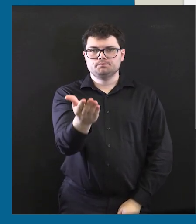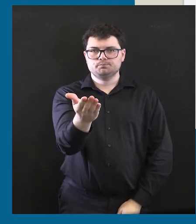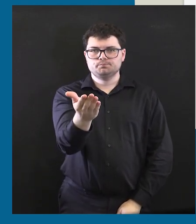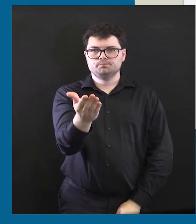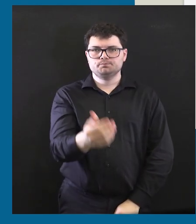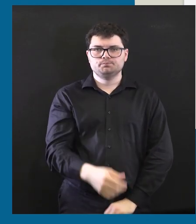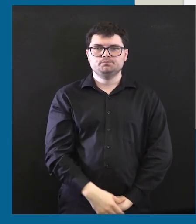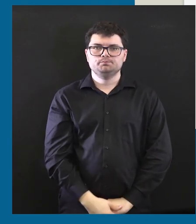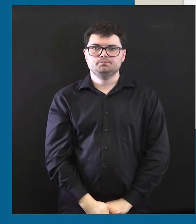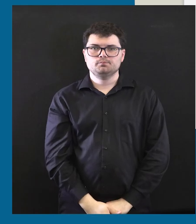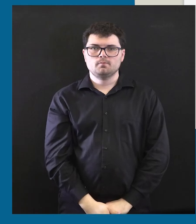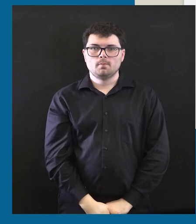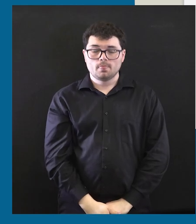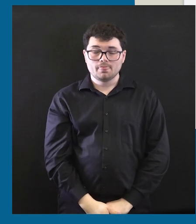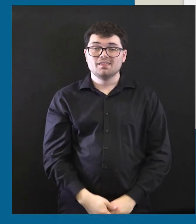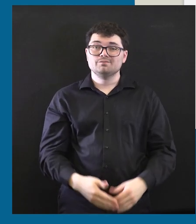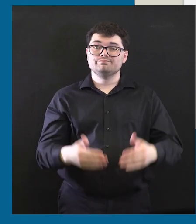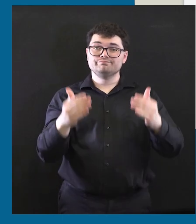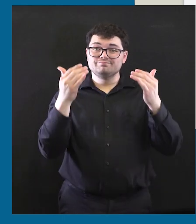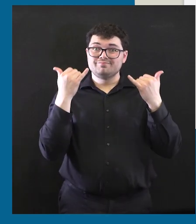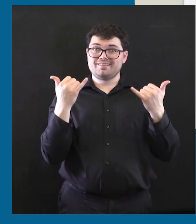applicable.